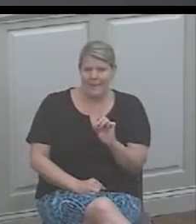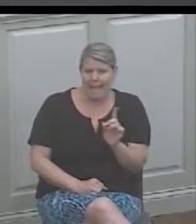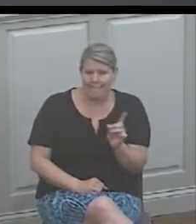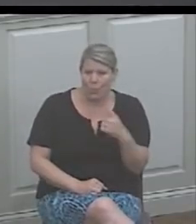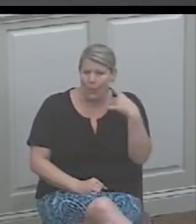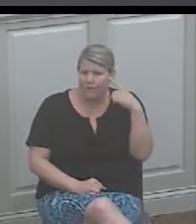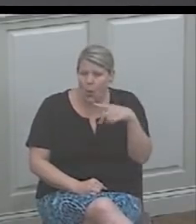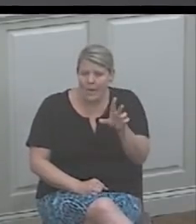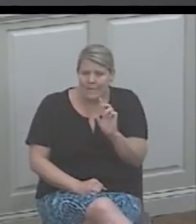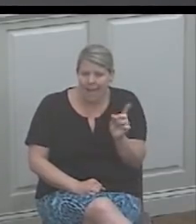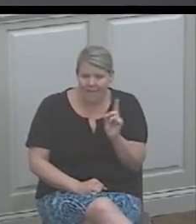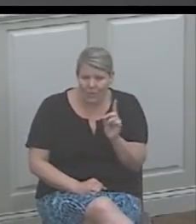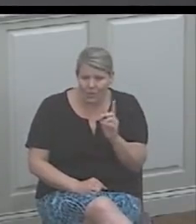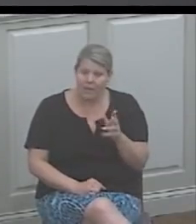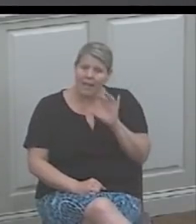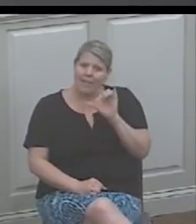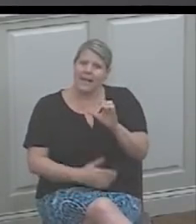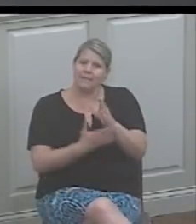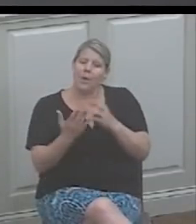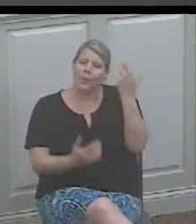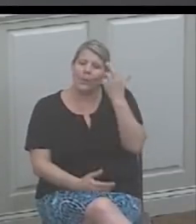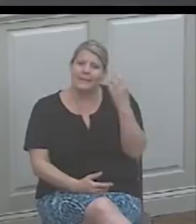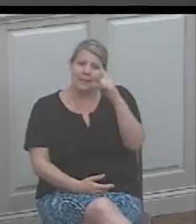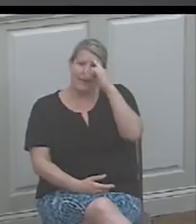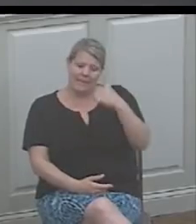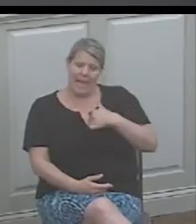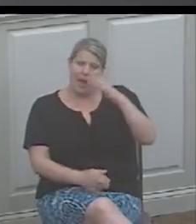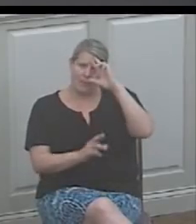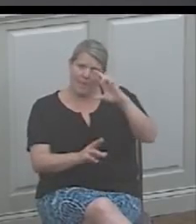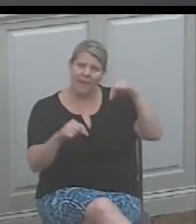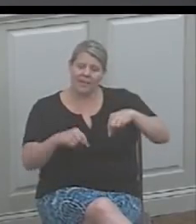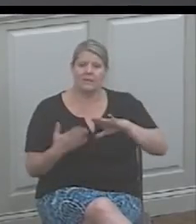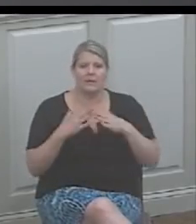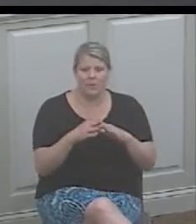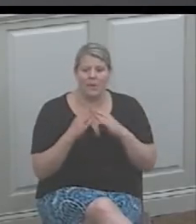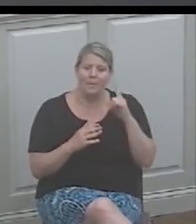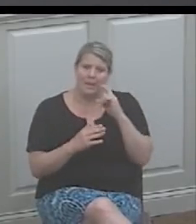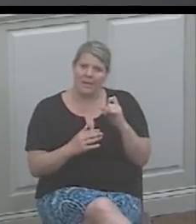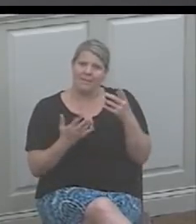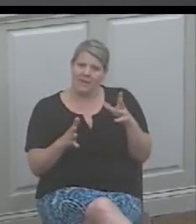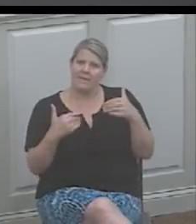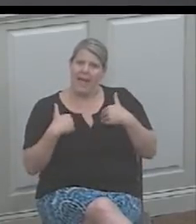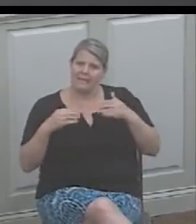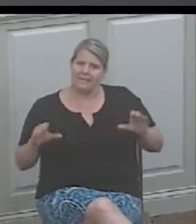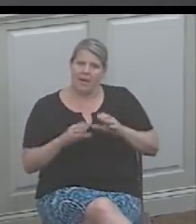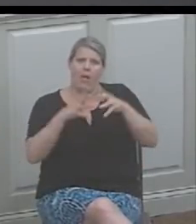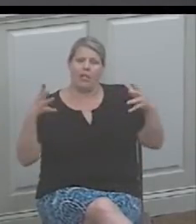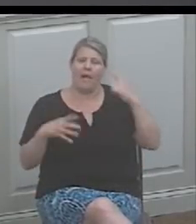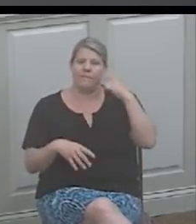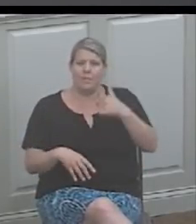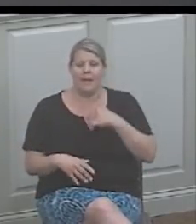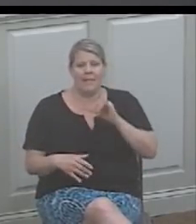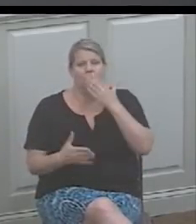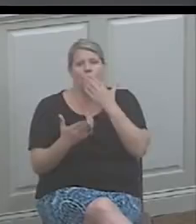officer in Danville? And that's part of the reason. It's because I respect this community so much, because of what it's done for me, that I chose to, that this would be a